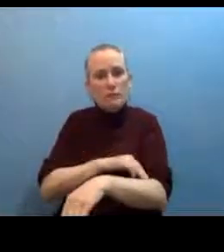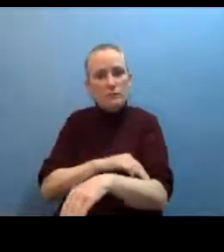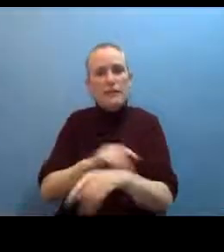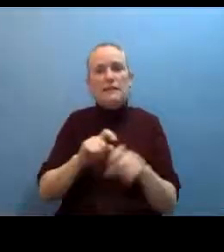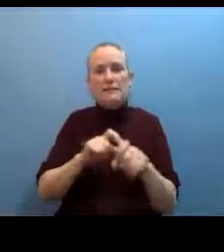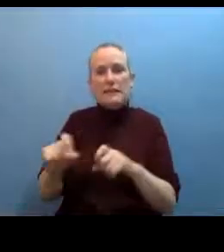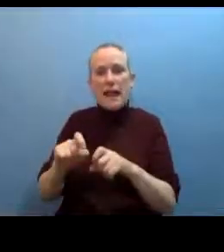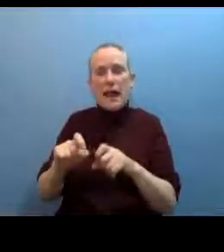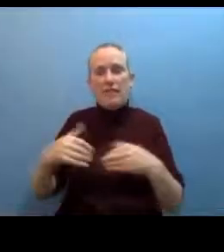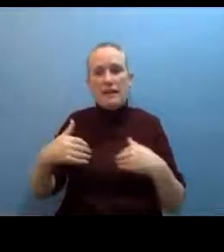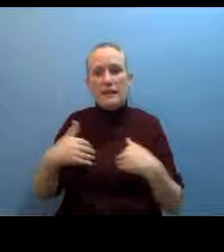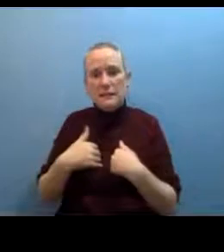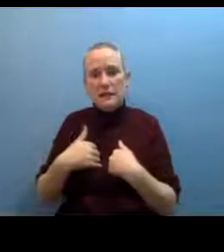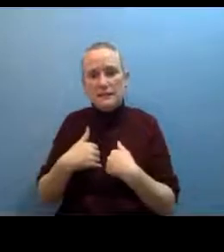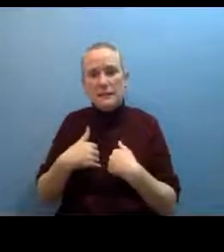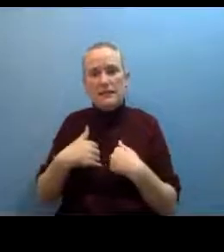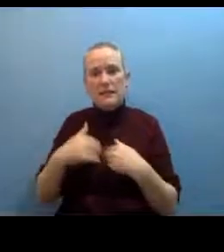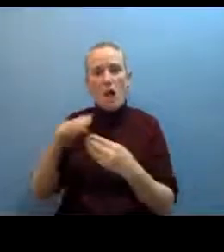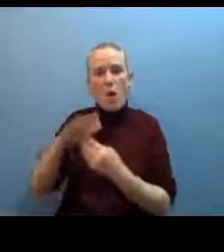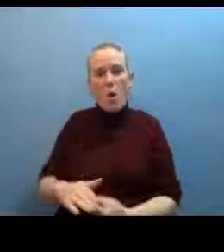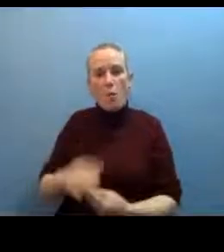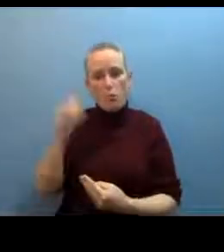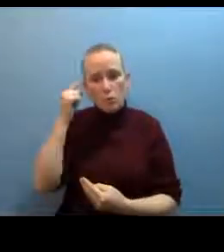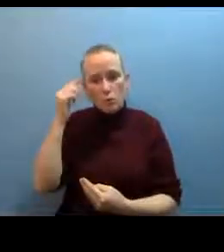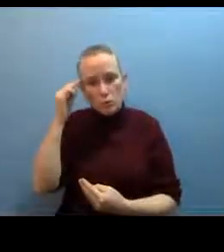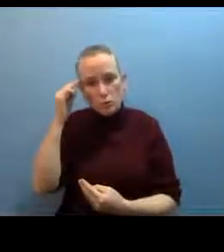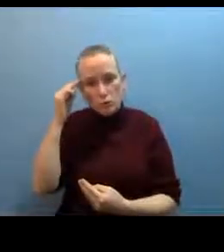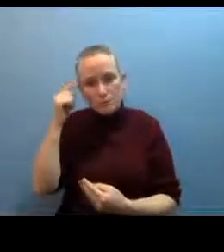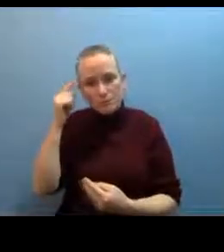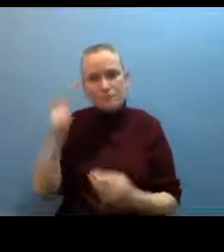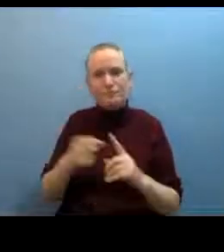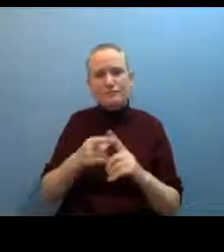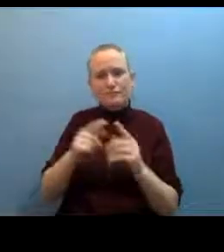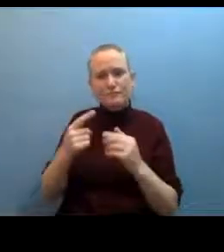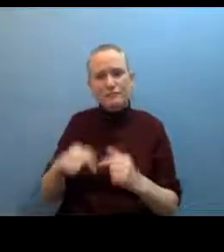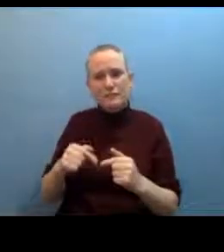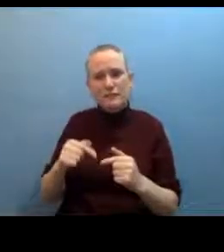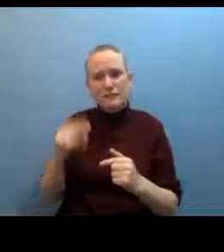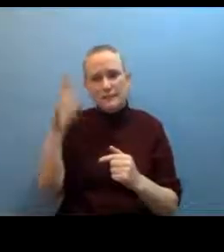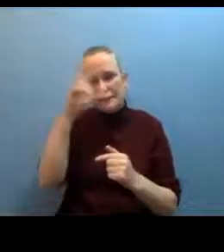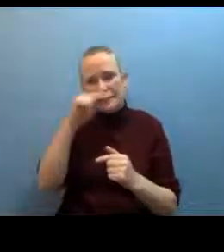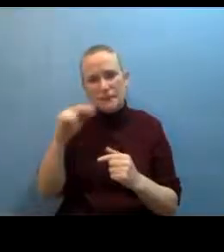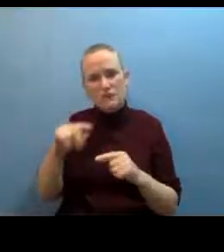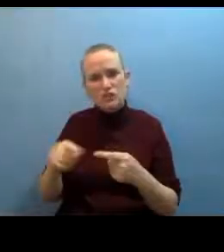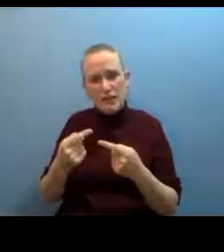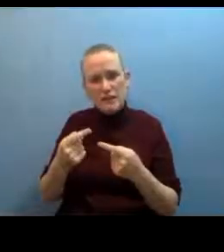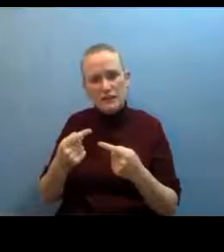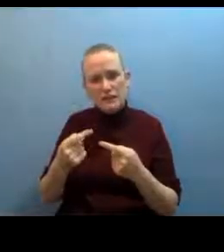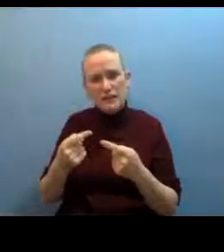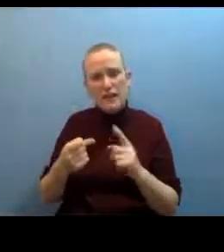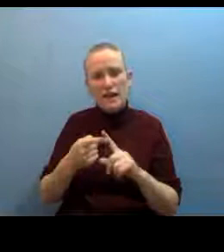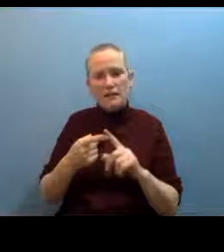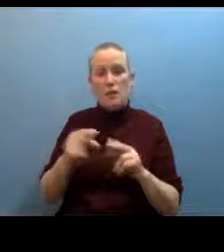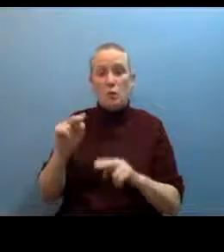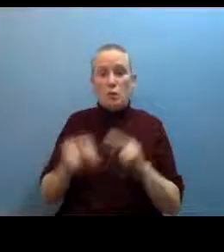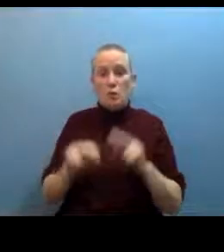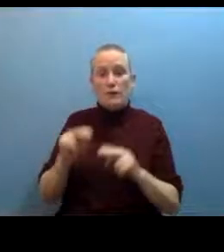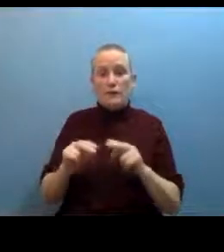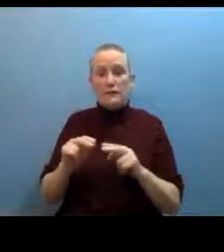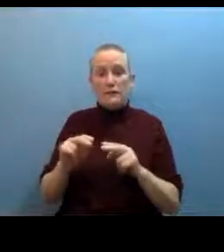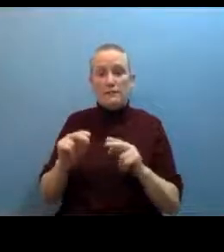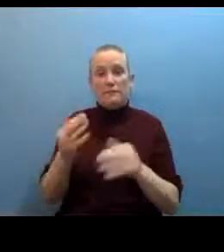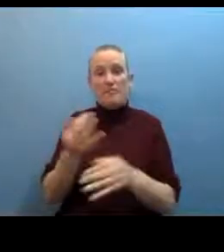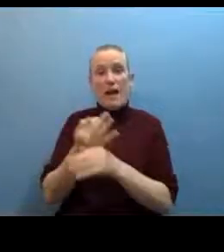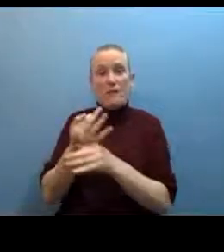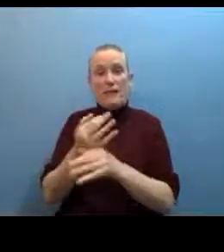mood, and then you have another sleep still a challenge, and a new thing which would be the family problems coming